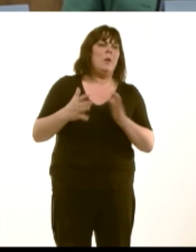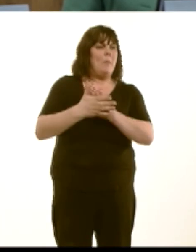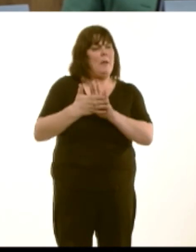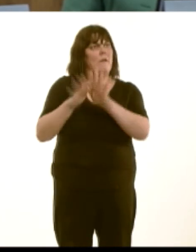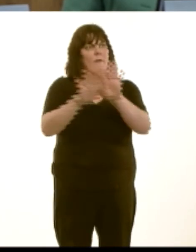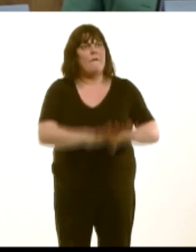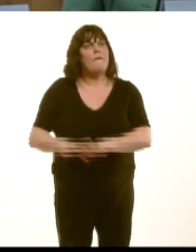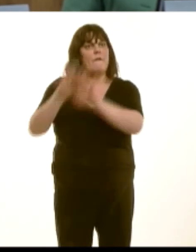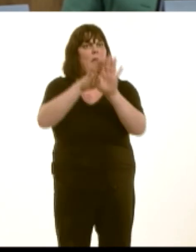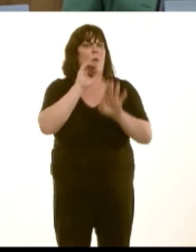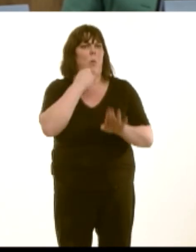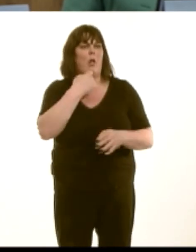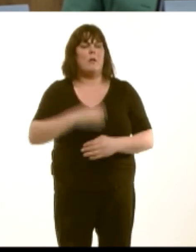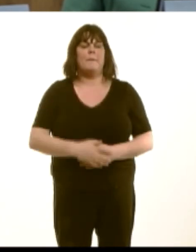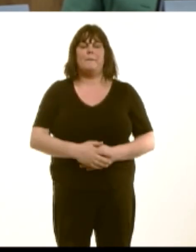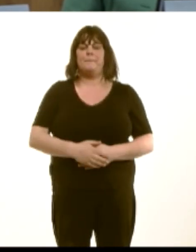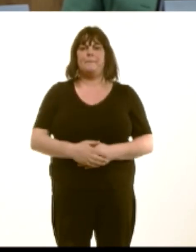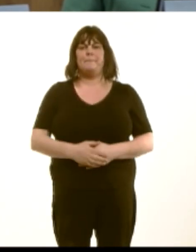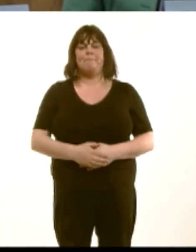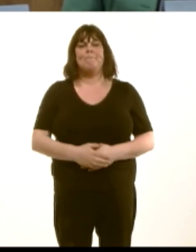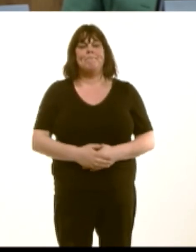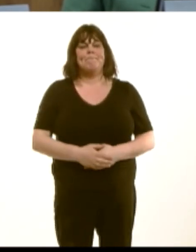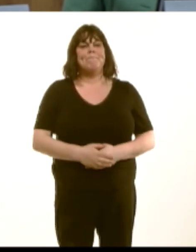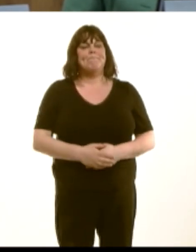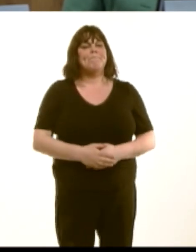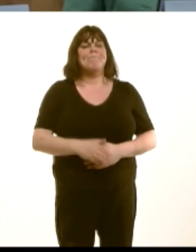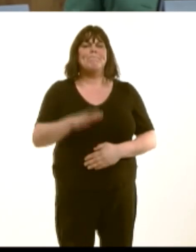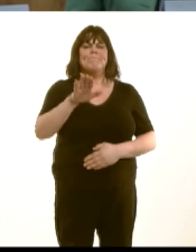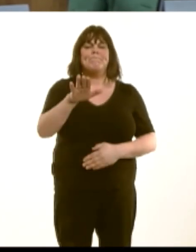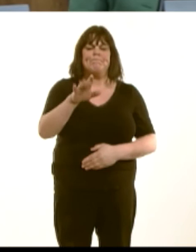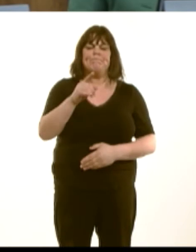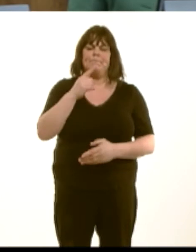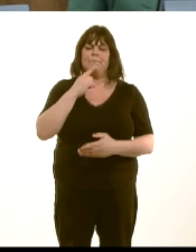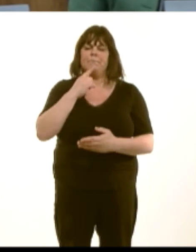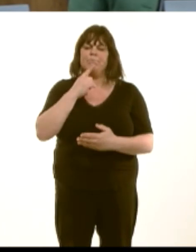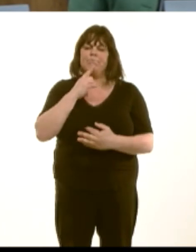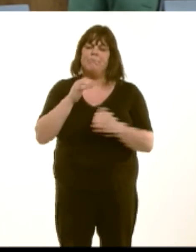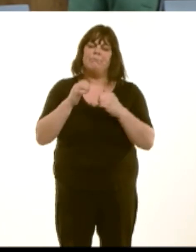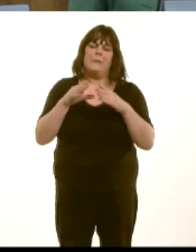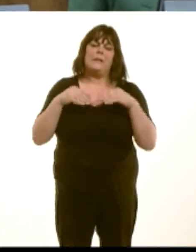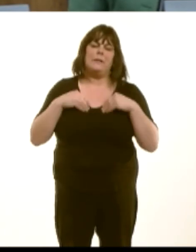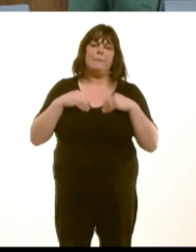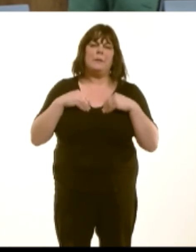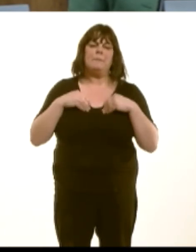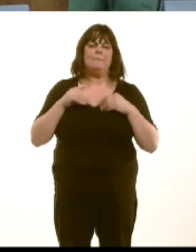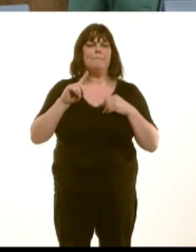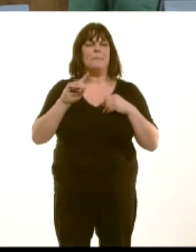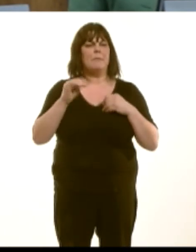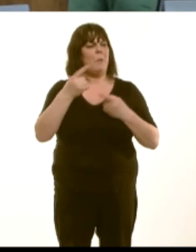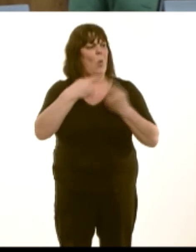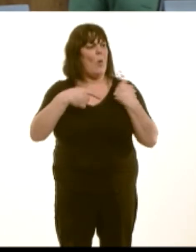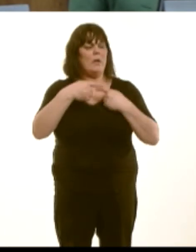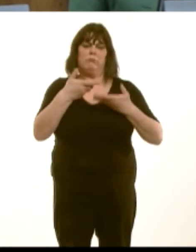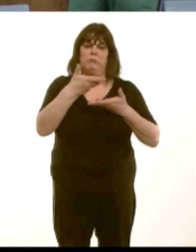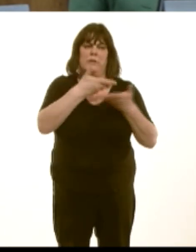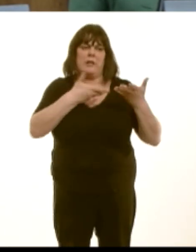to the member that I believe that it's true that sometimes discussions take place where we forget